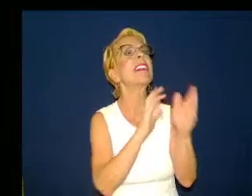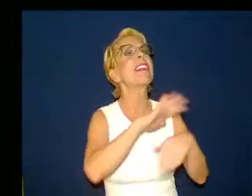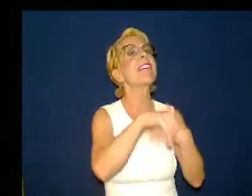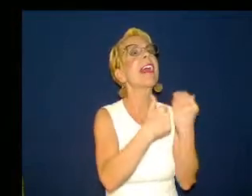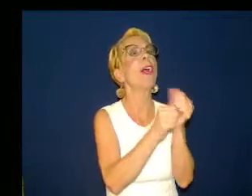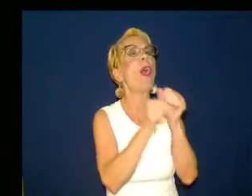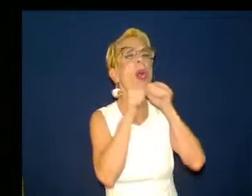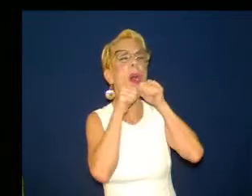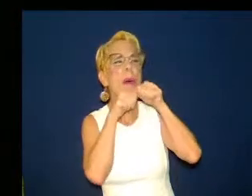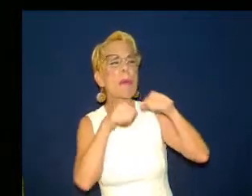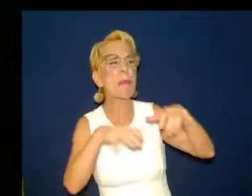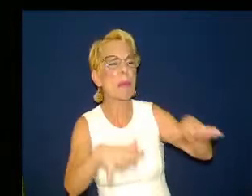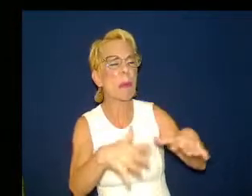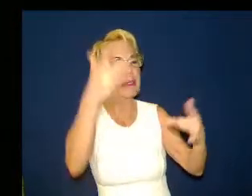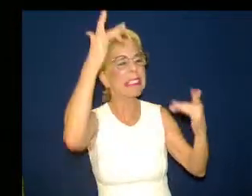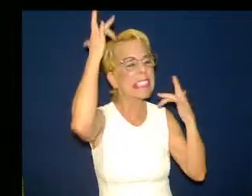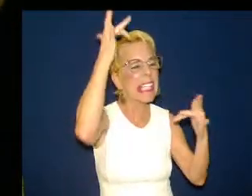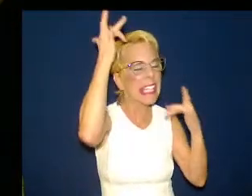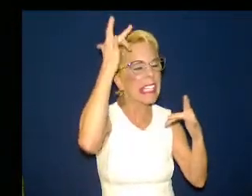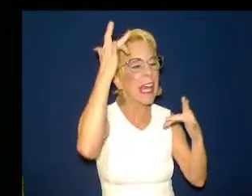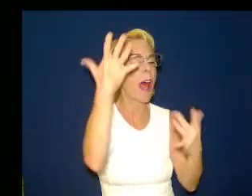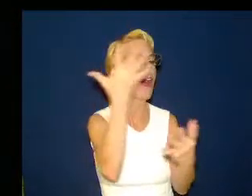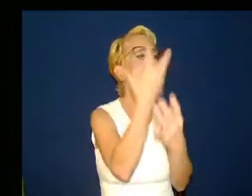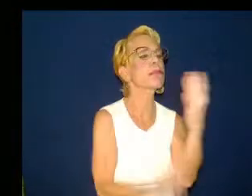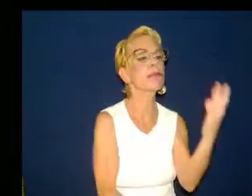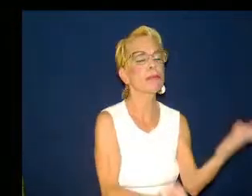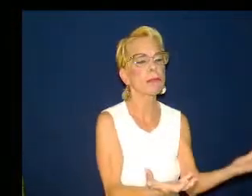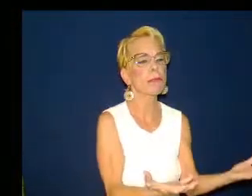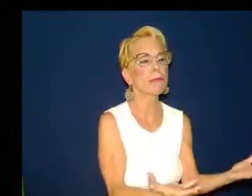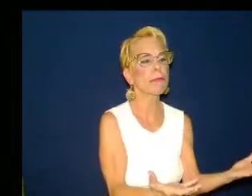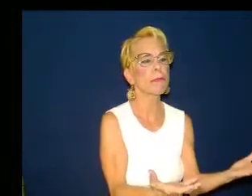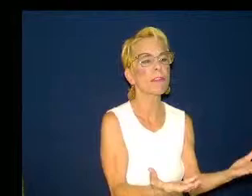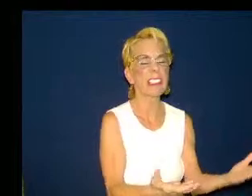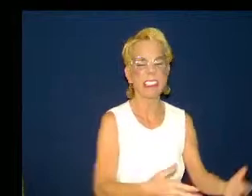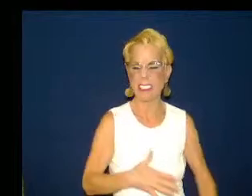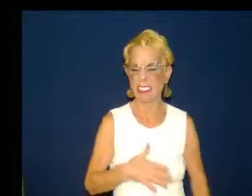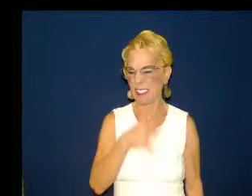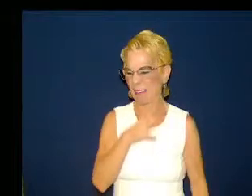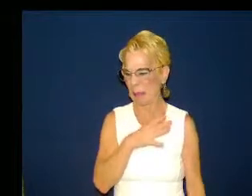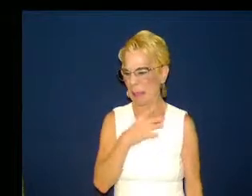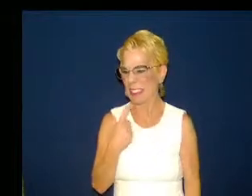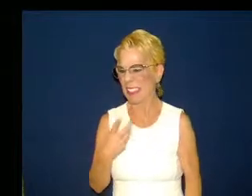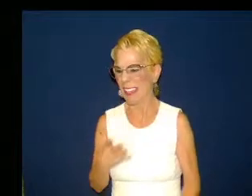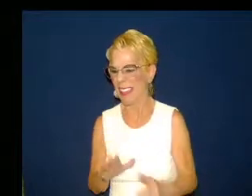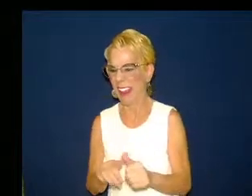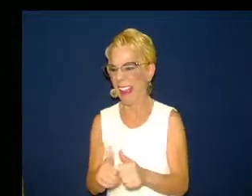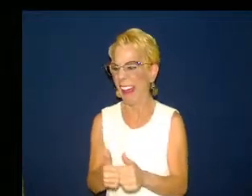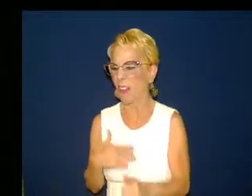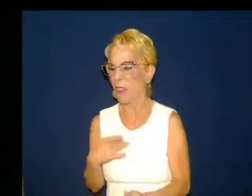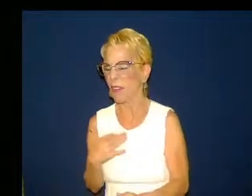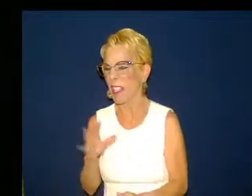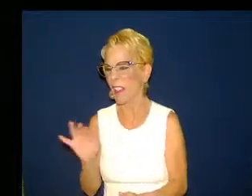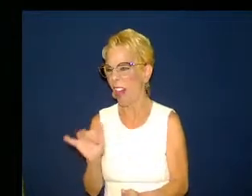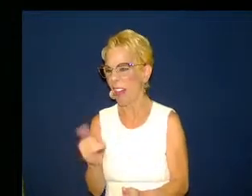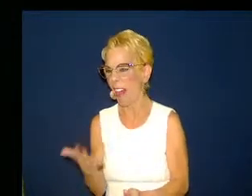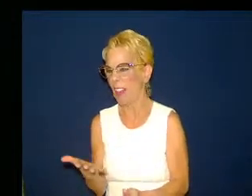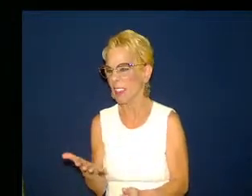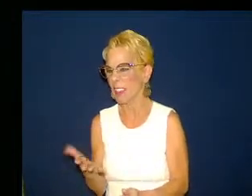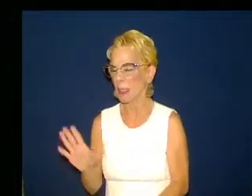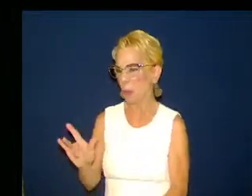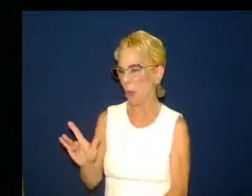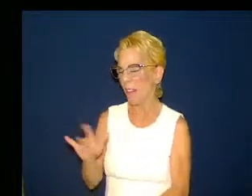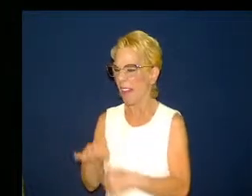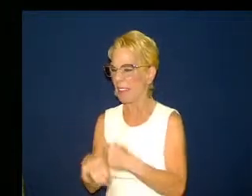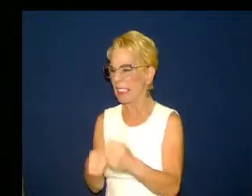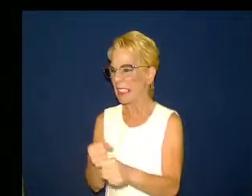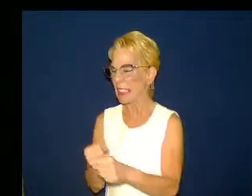that journalist. And she said, "Well, how does it make you feel to come here every day for 25 years and pray for these things?" And he